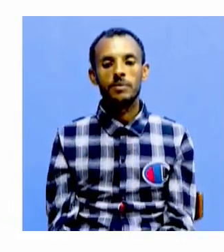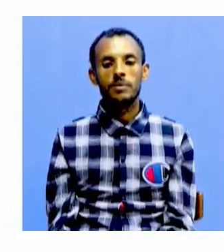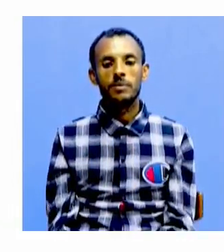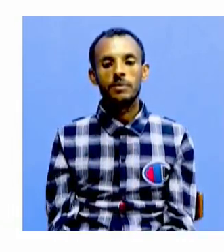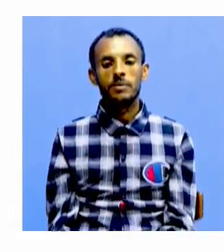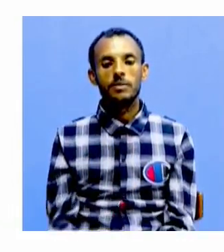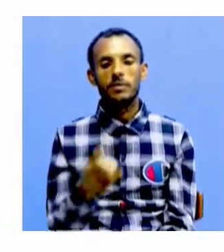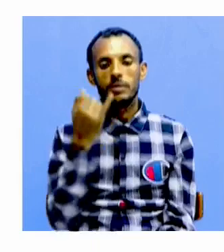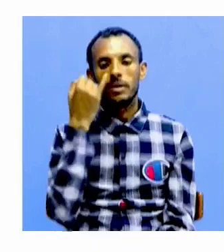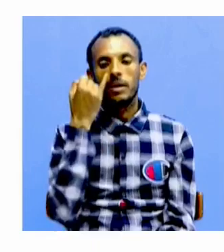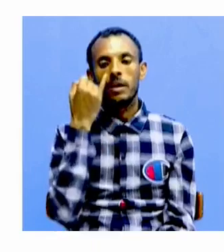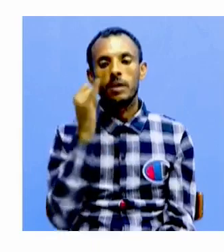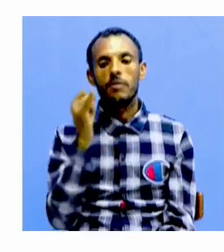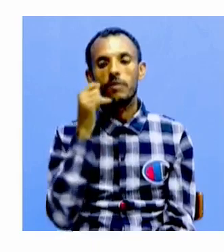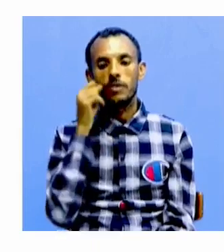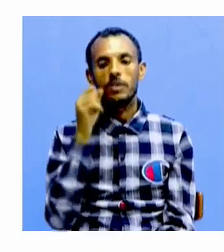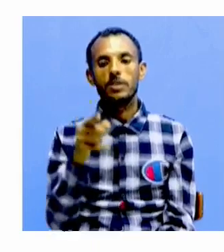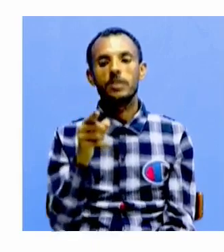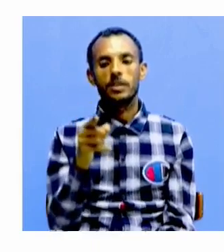if she